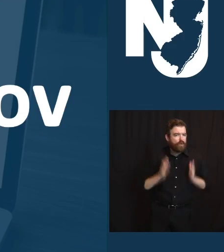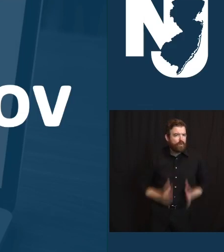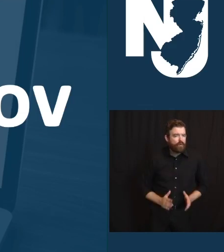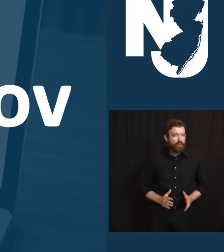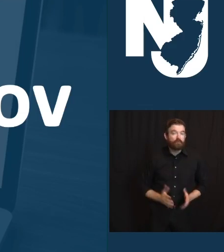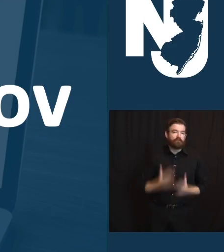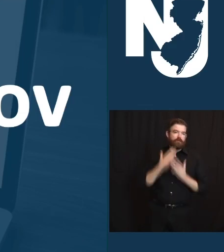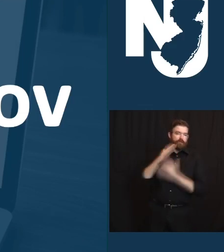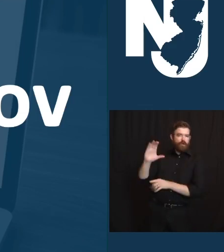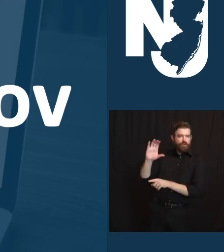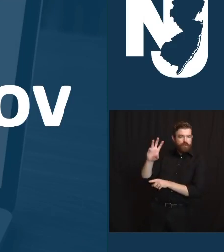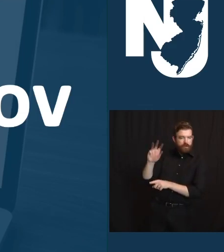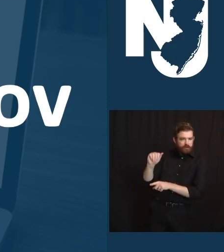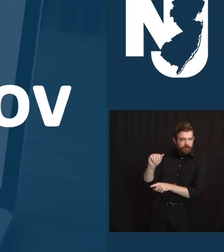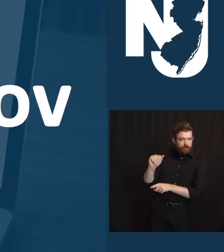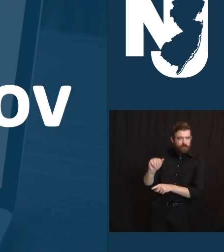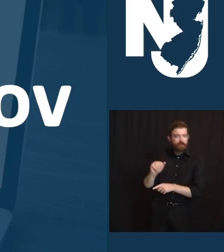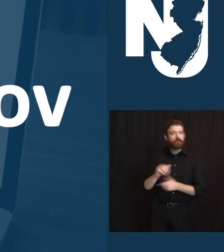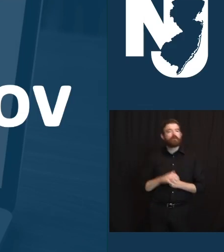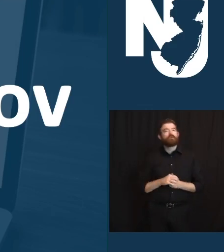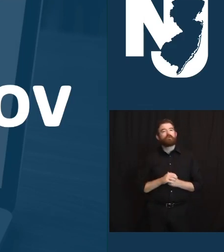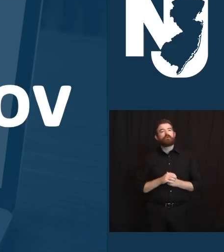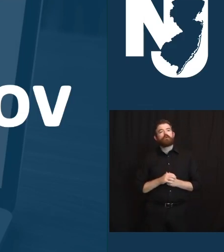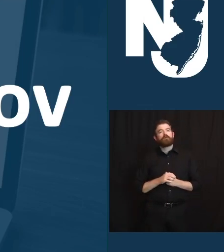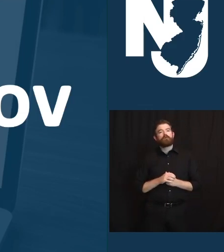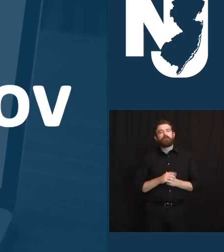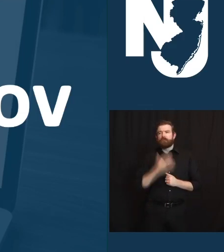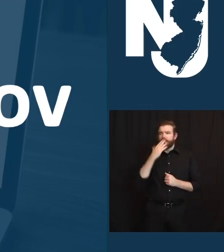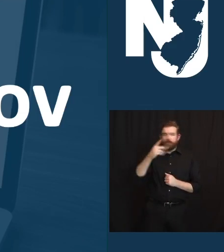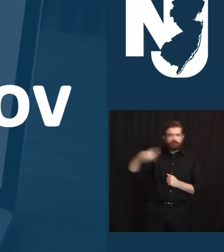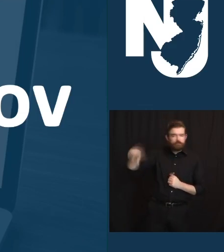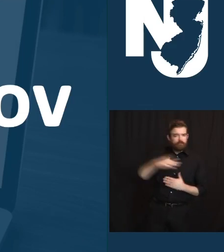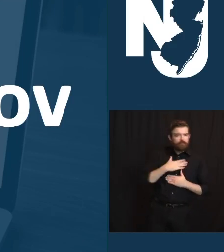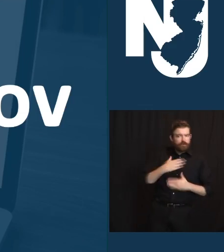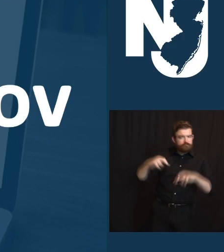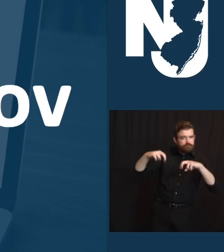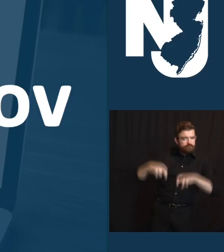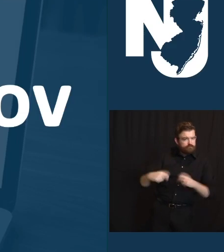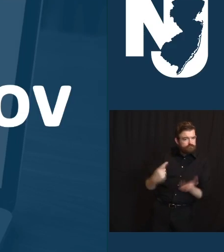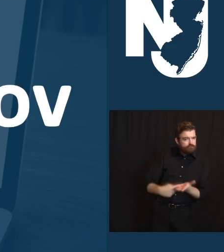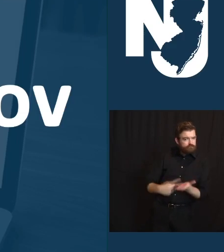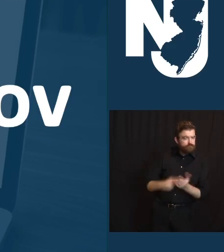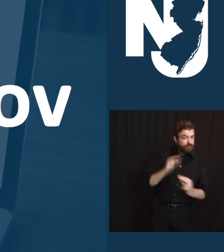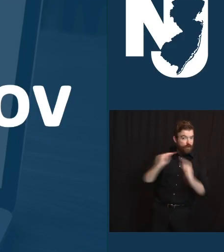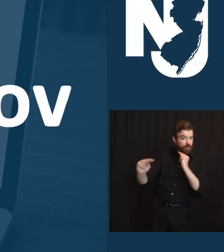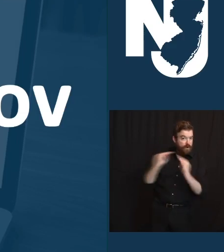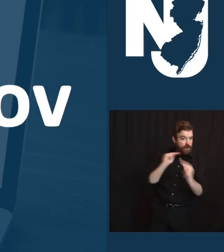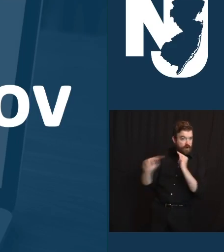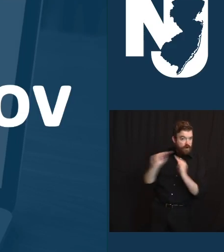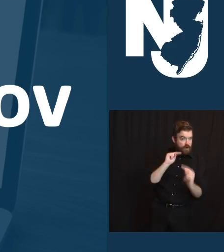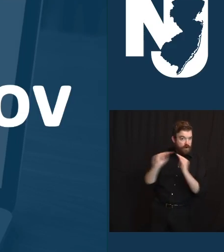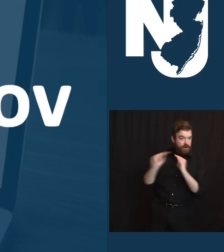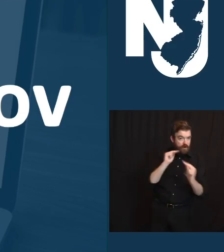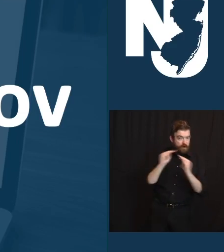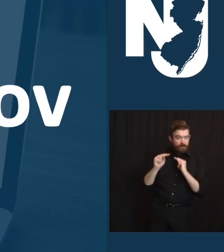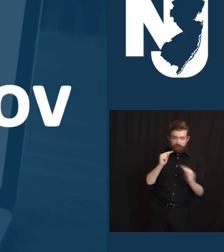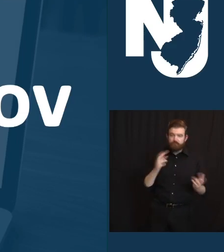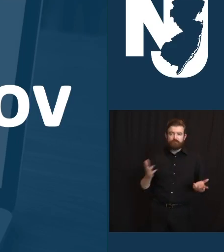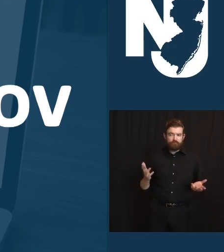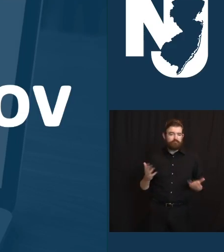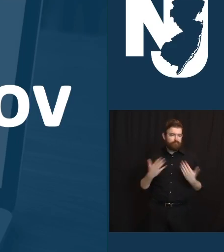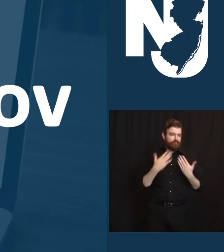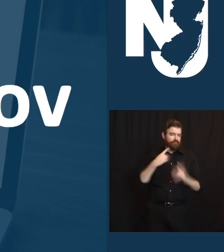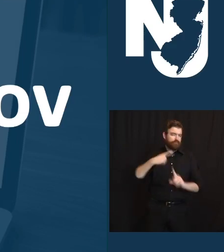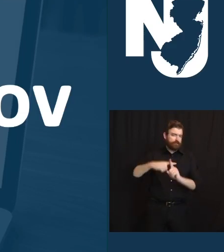their willingness to sit in partnership and to negotiate in good faith. We have reached the best possible outcome for